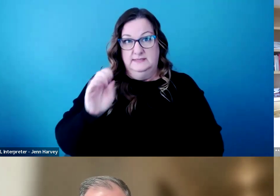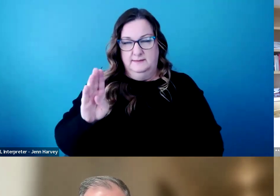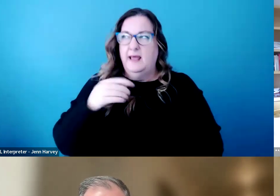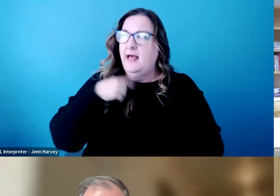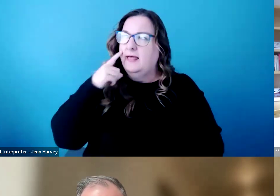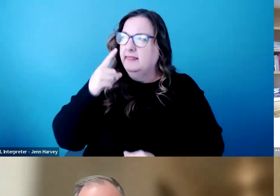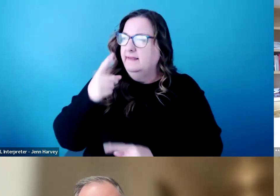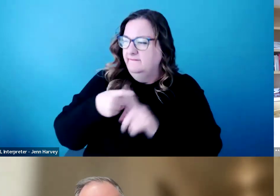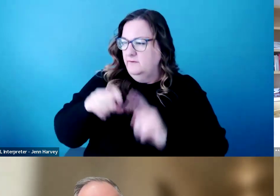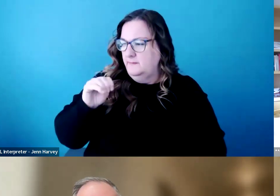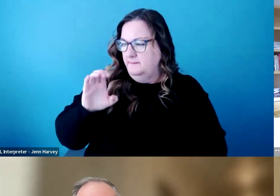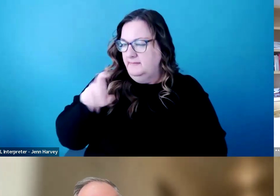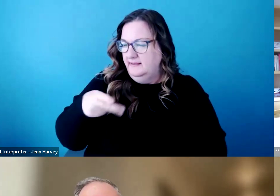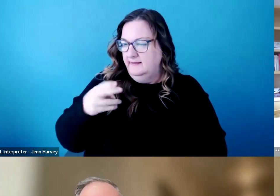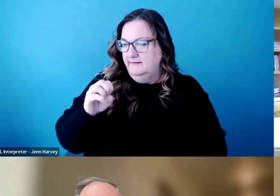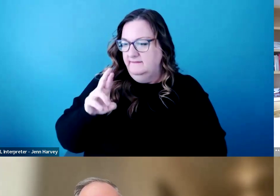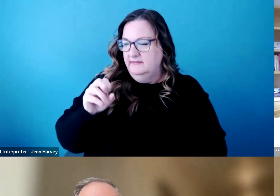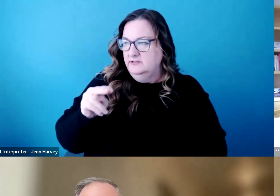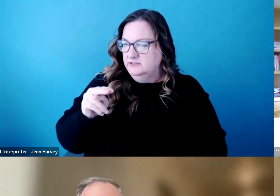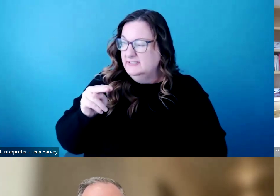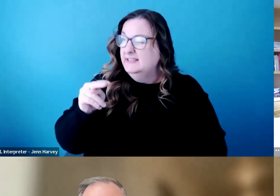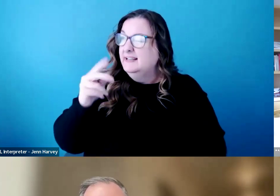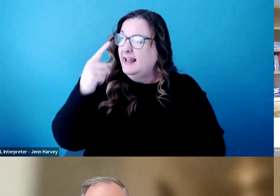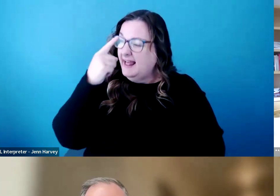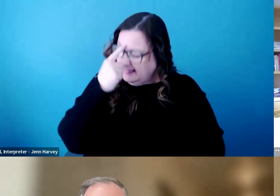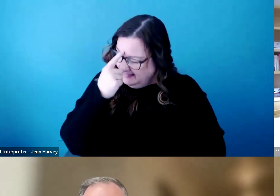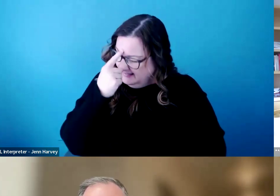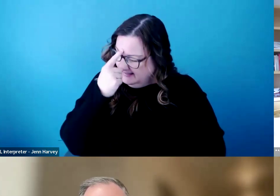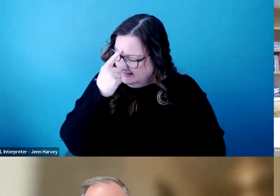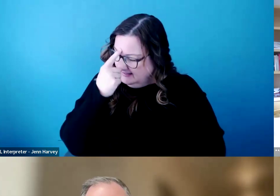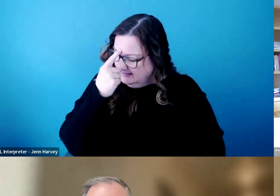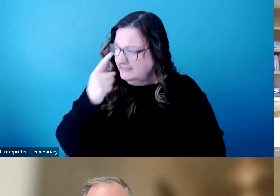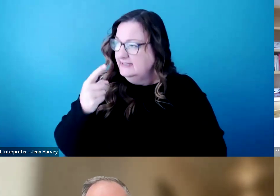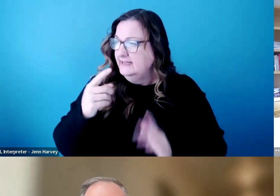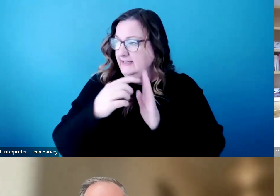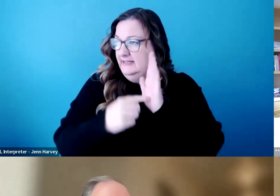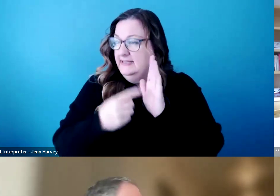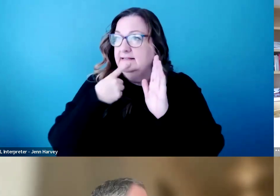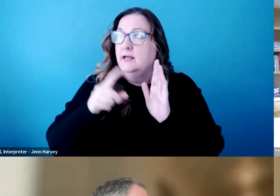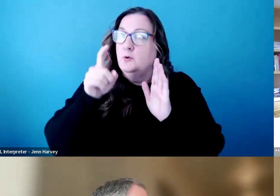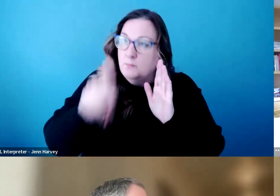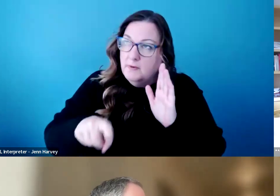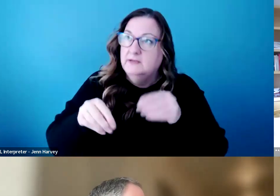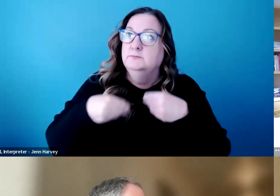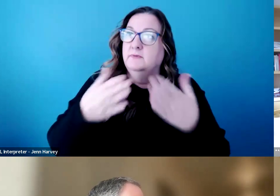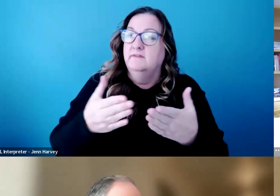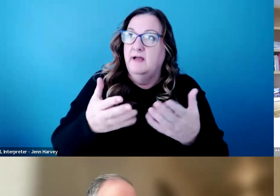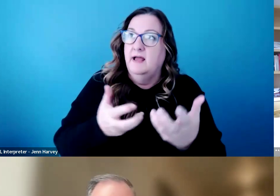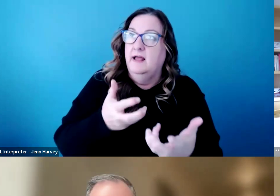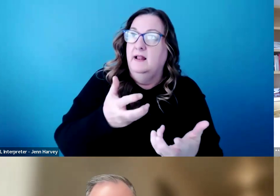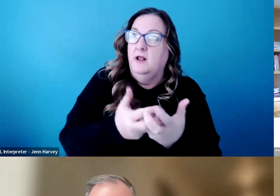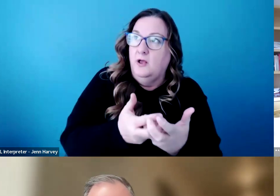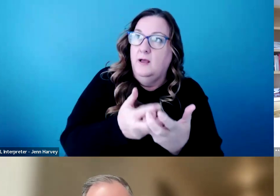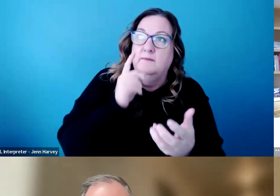McPherson. And I think that was trying to say you had to provide accommodation or an accommodation to